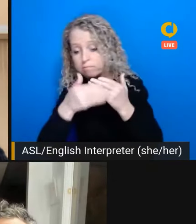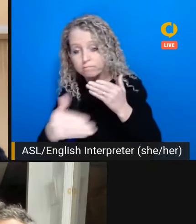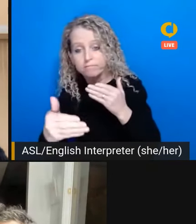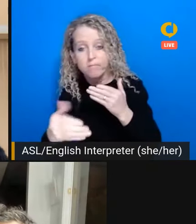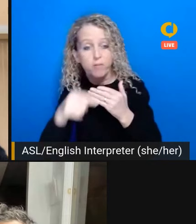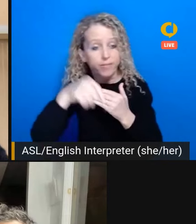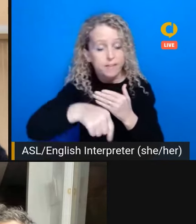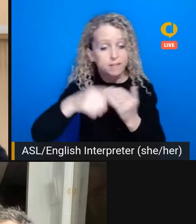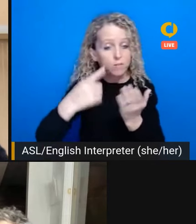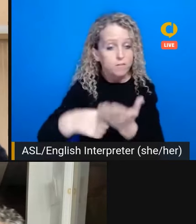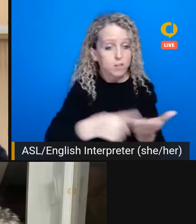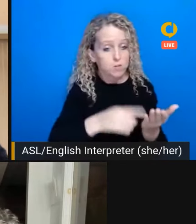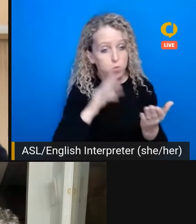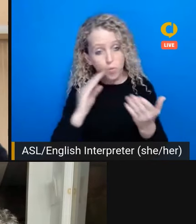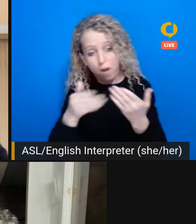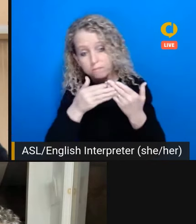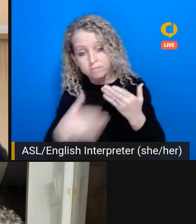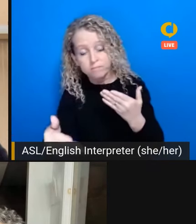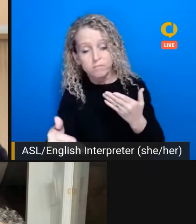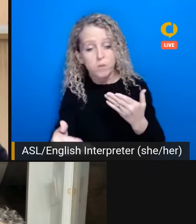we want and what we will do.